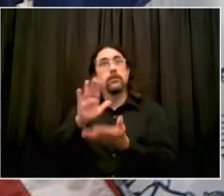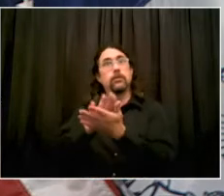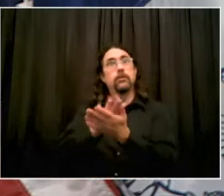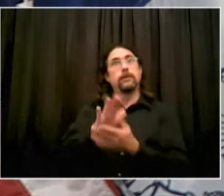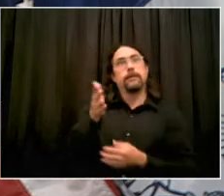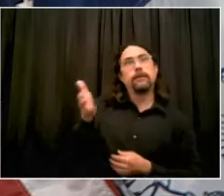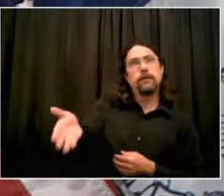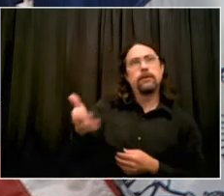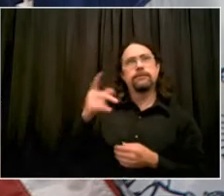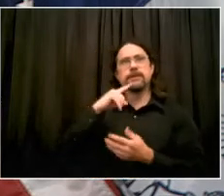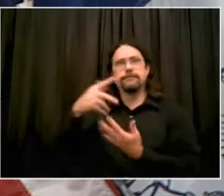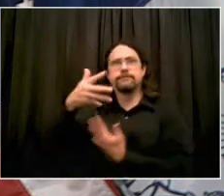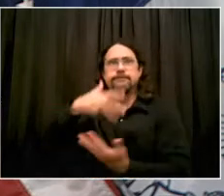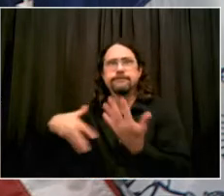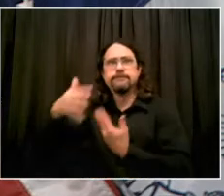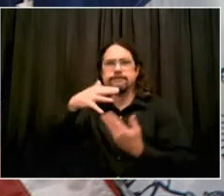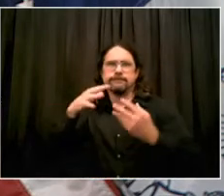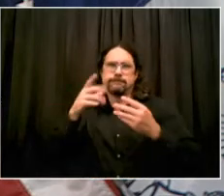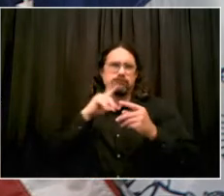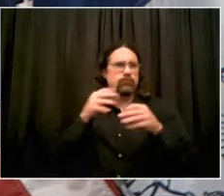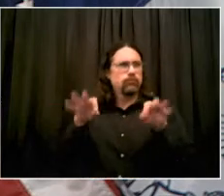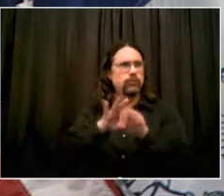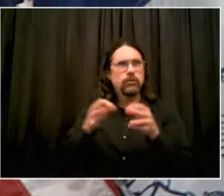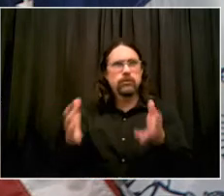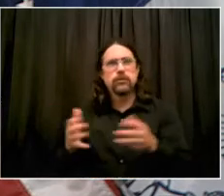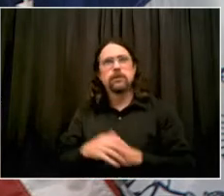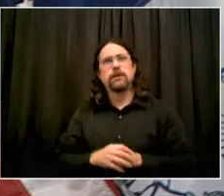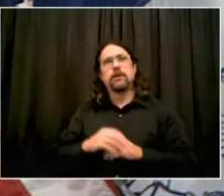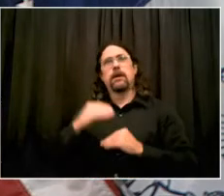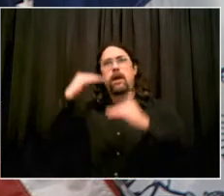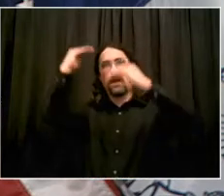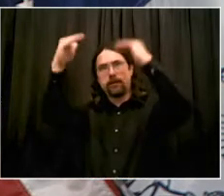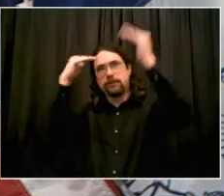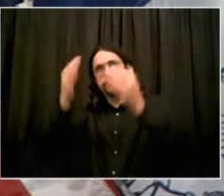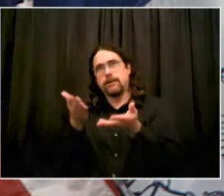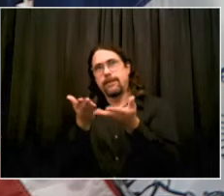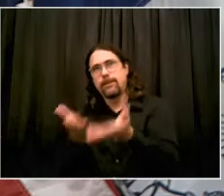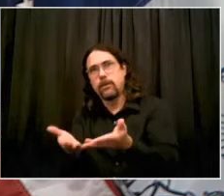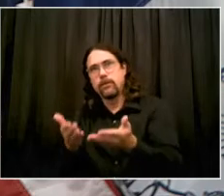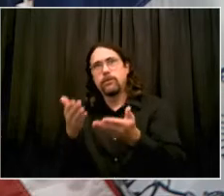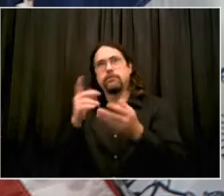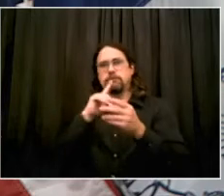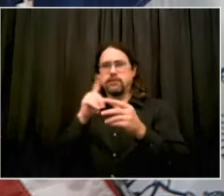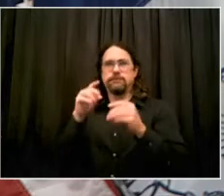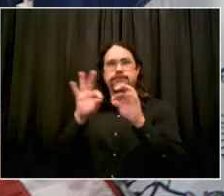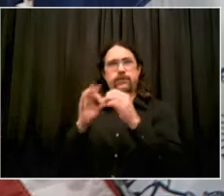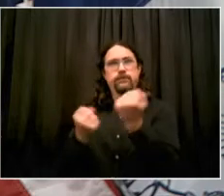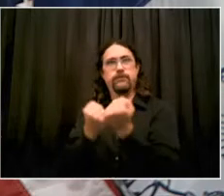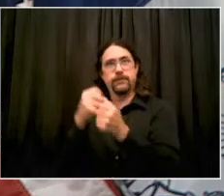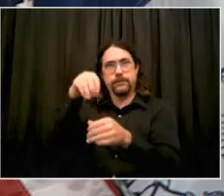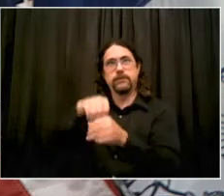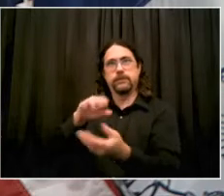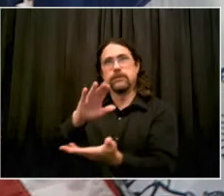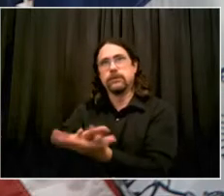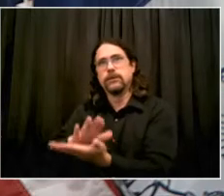only happen in our school buildings. So this coming Thursday, October 1st, we will move forward with middle schools and high schools as well.